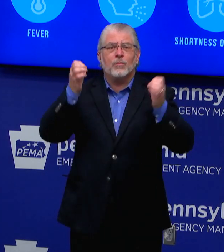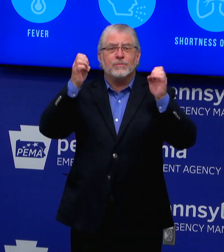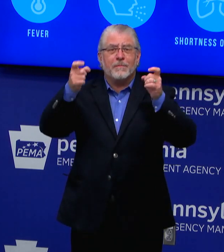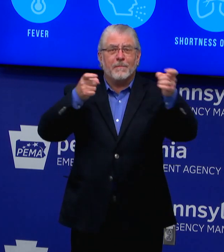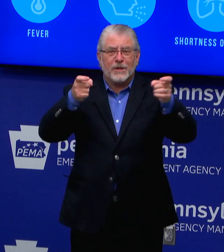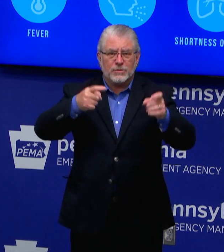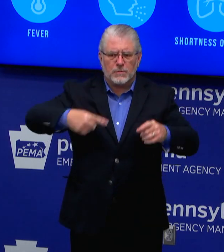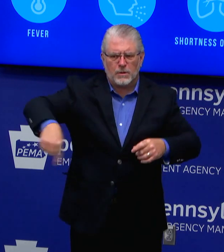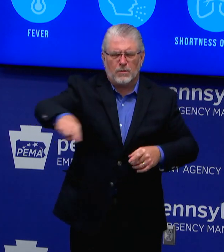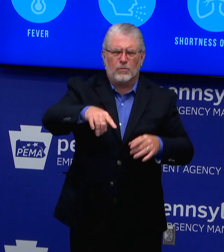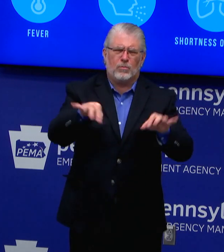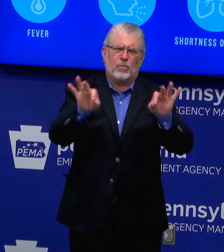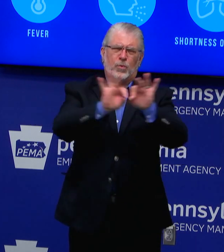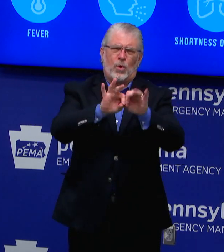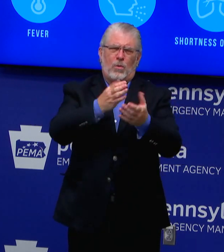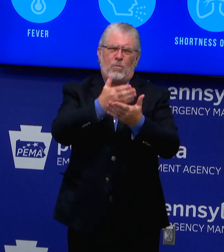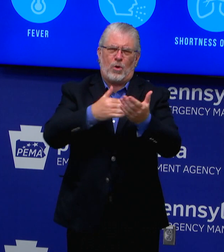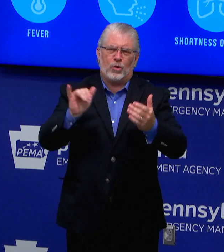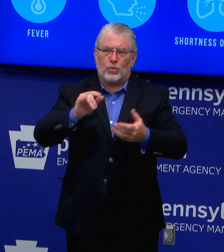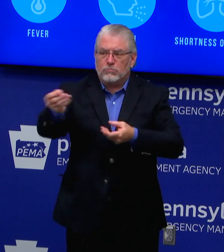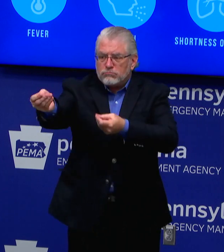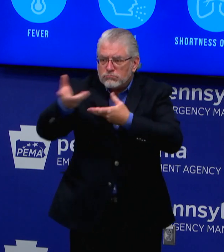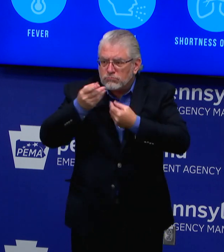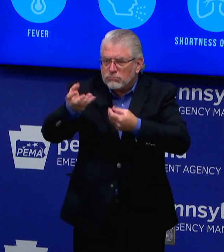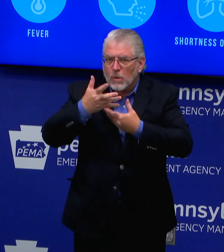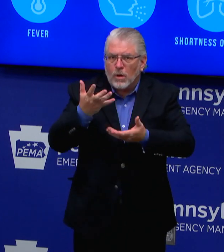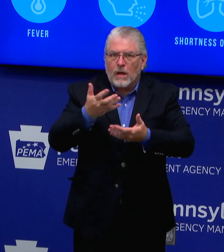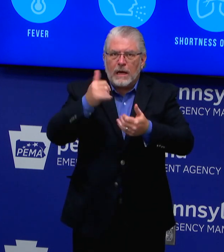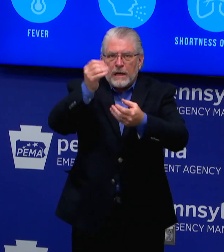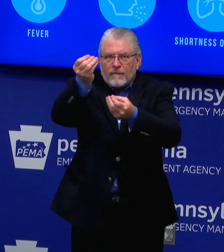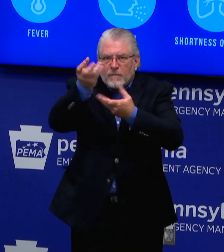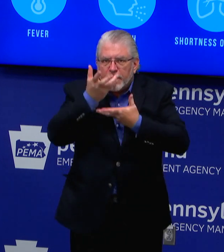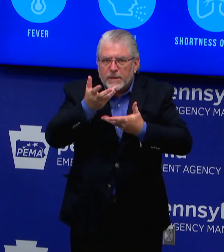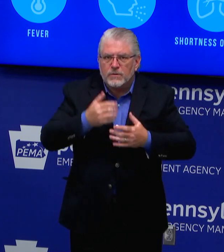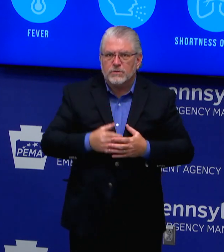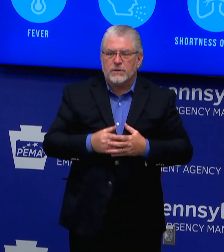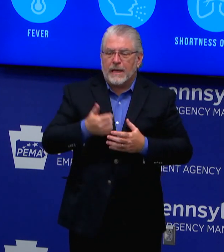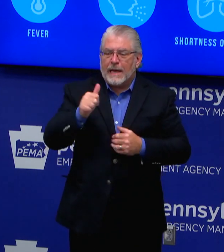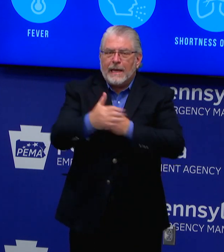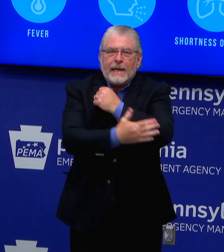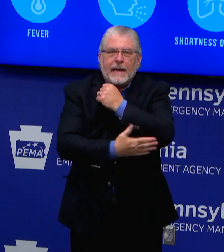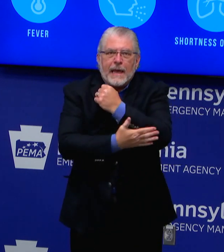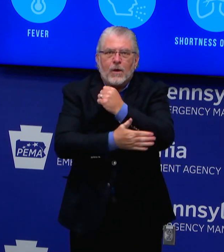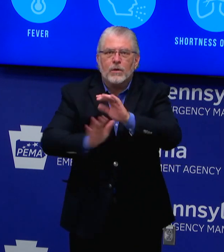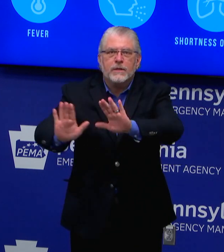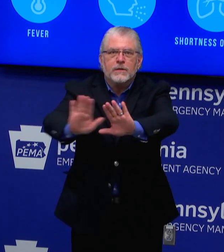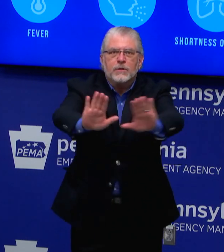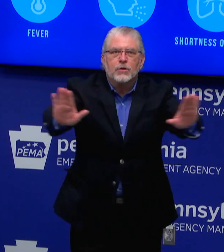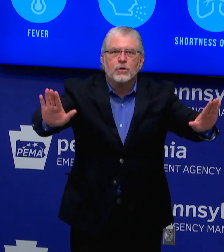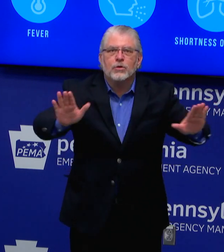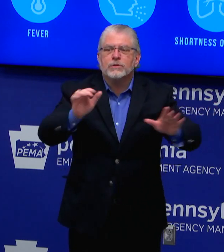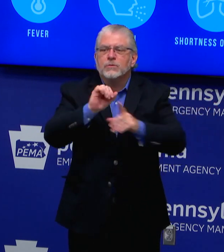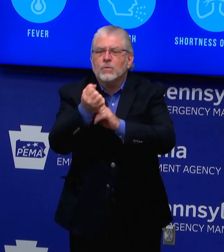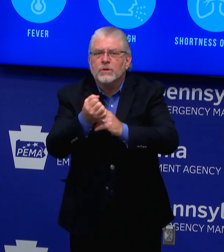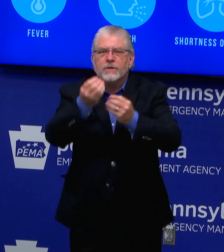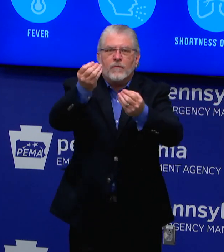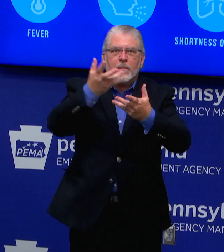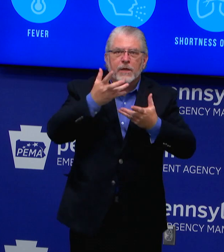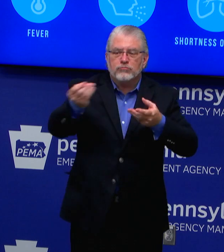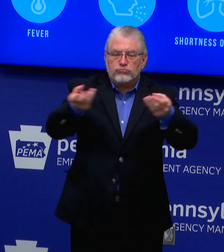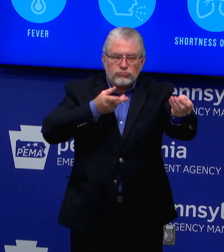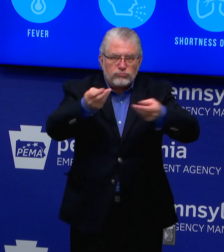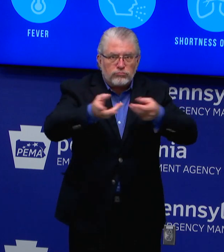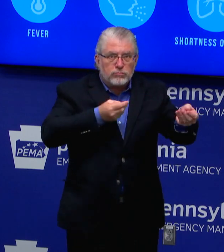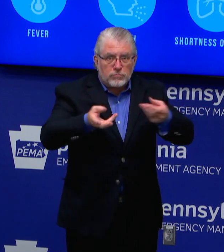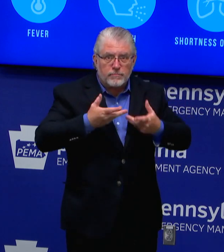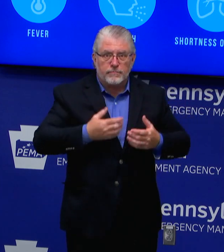providing operational coordination and assistance across county and local governments in support of the state efforts. While it would be extremely rare